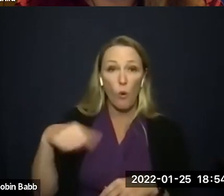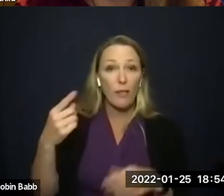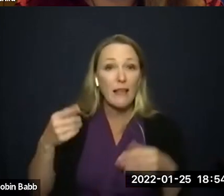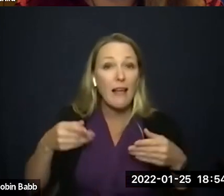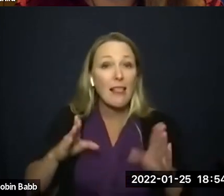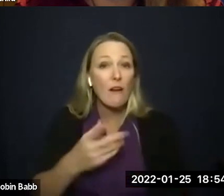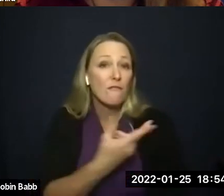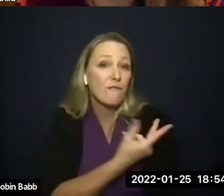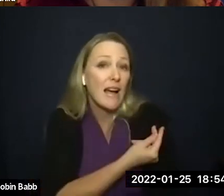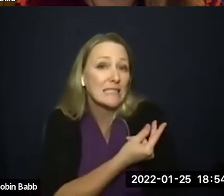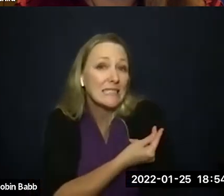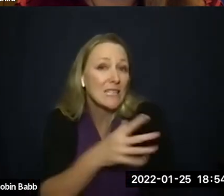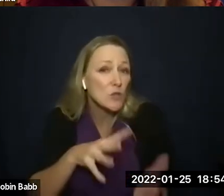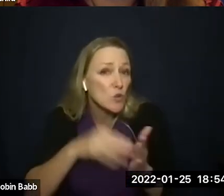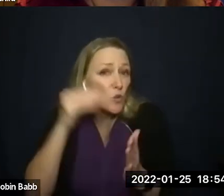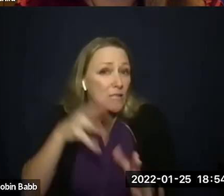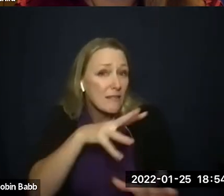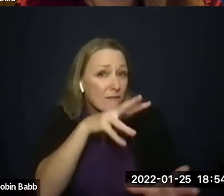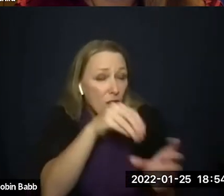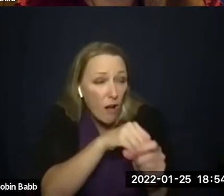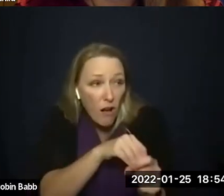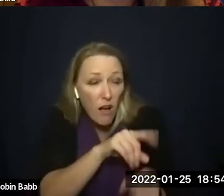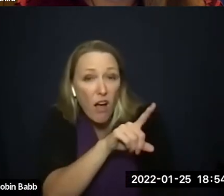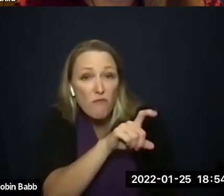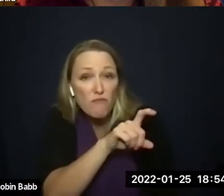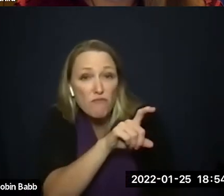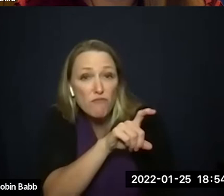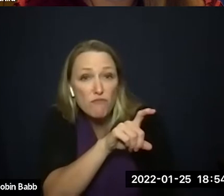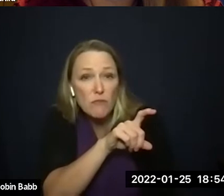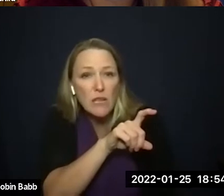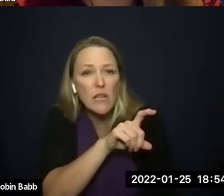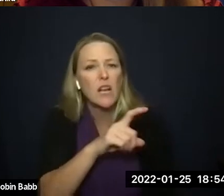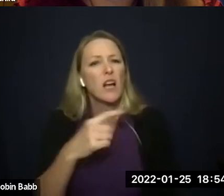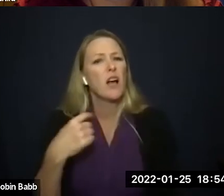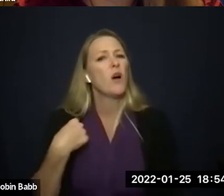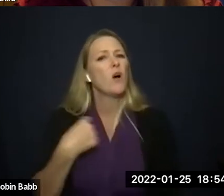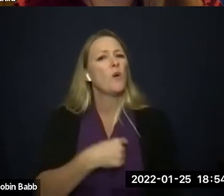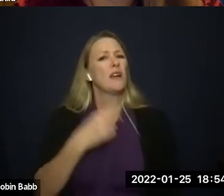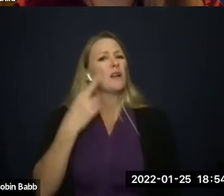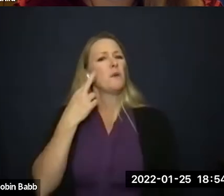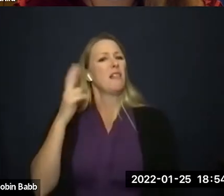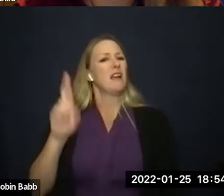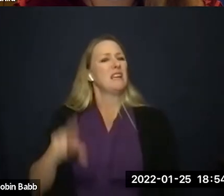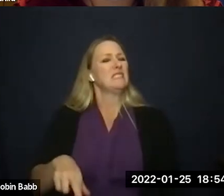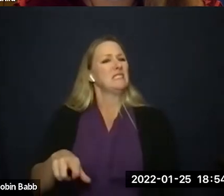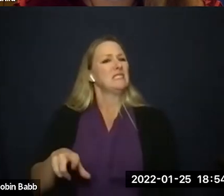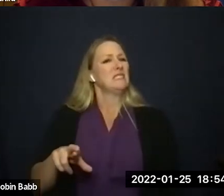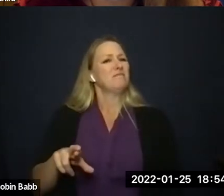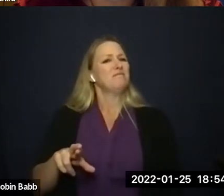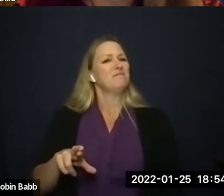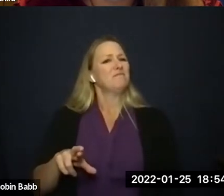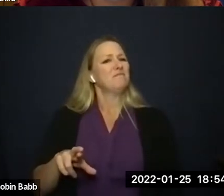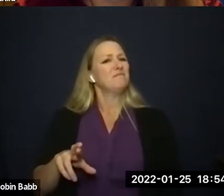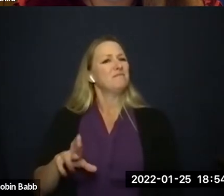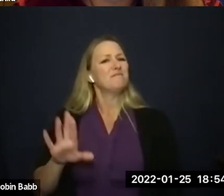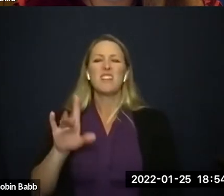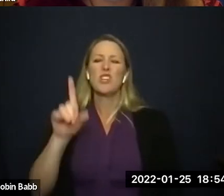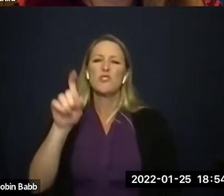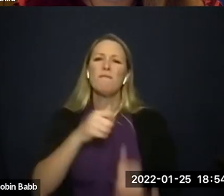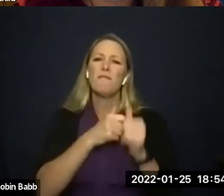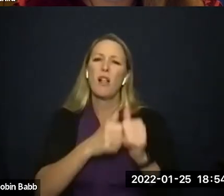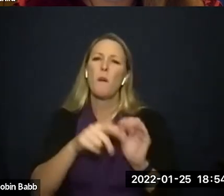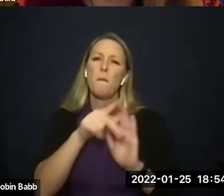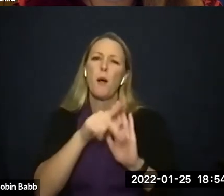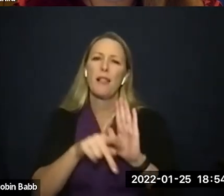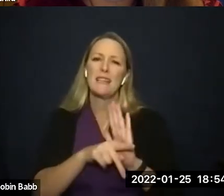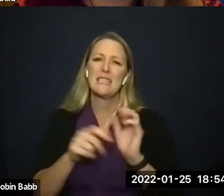participate with the field trip and we we realized that actually it's we should follow the policy that